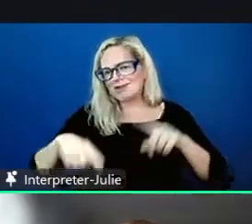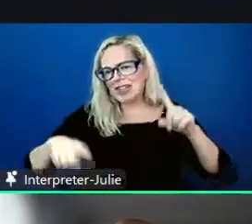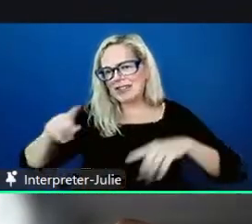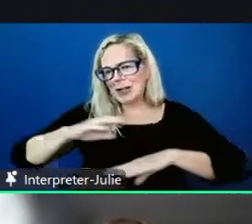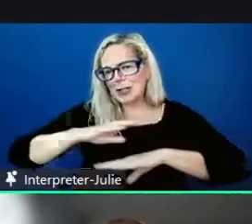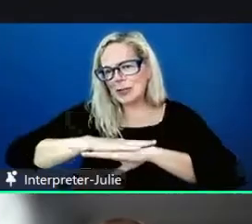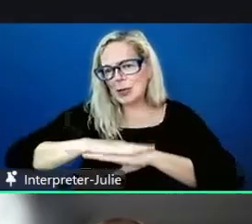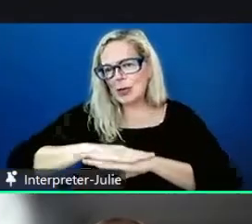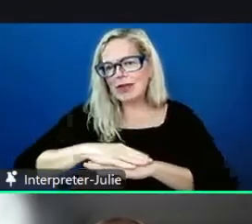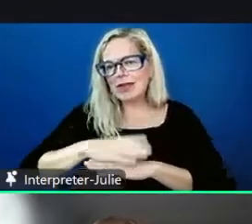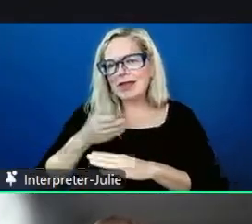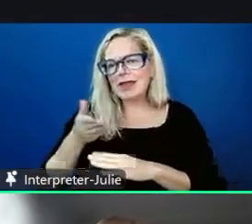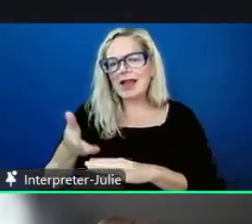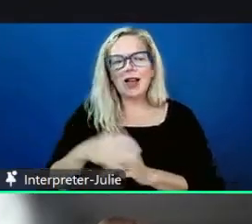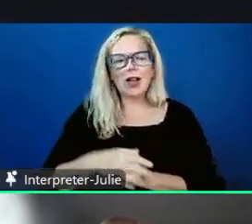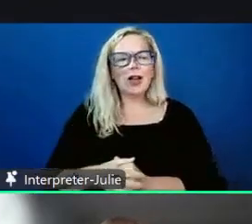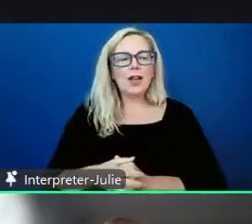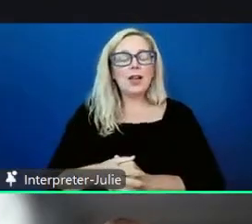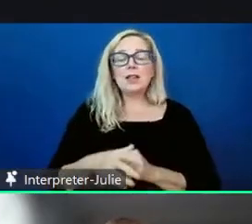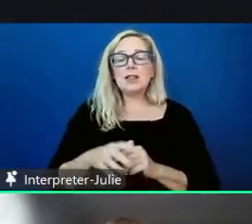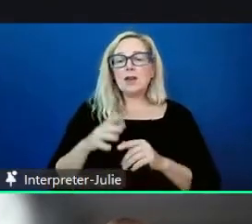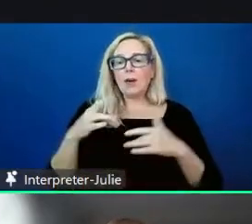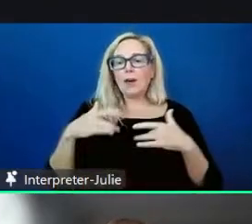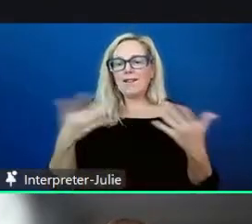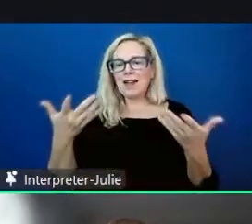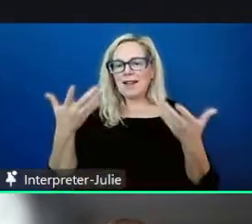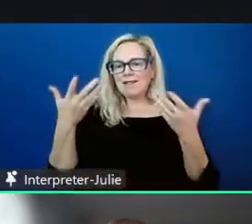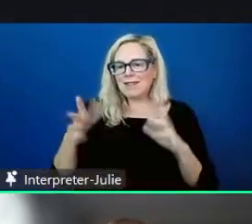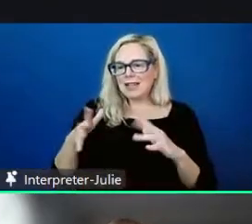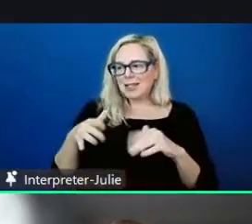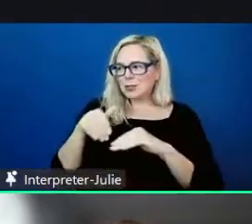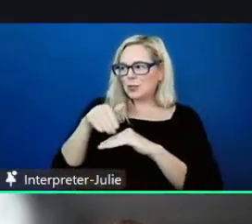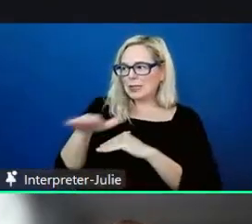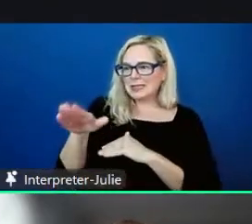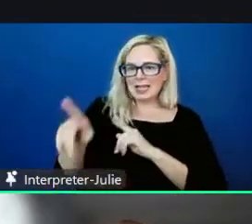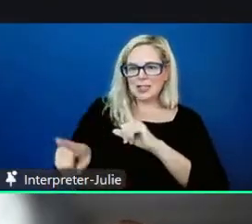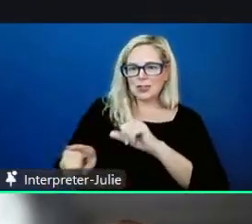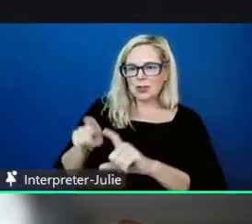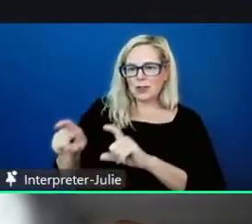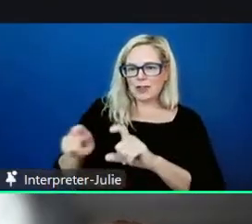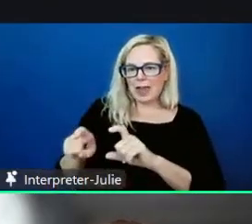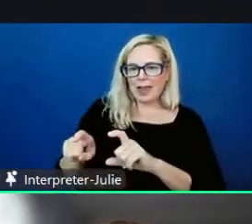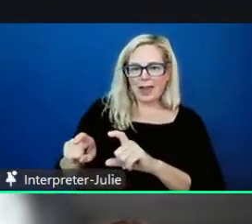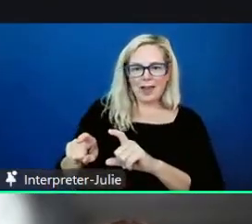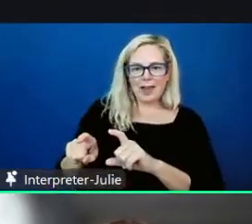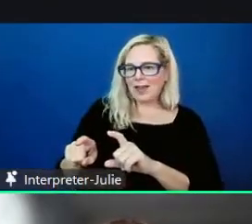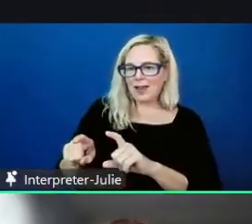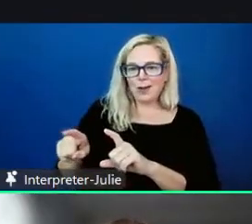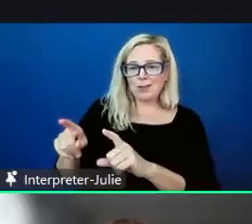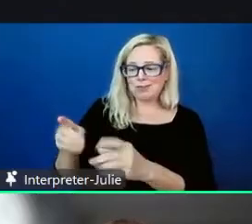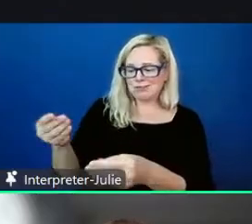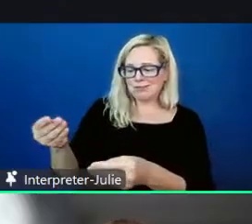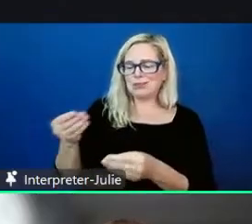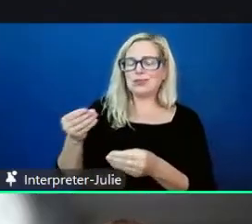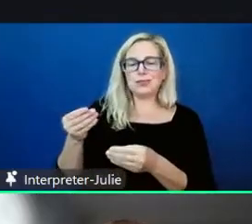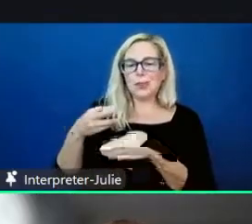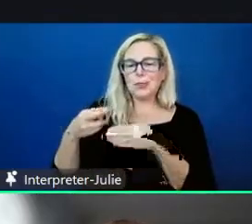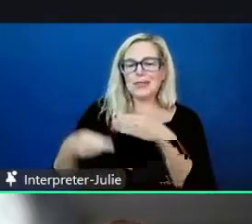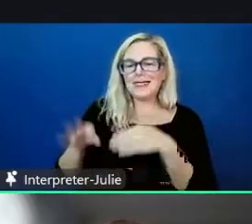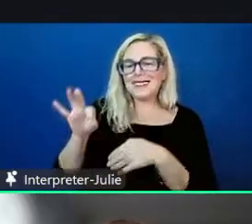And then we did a post survey after this event, and 95% said that they gave it a highest and great experience